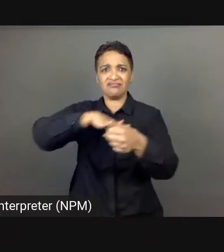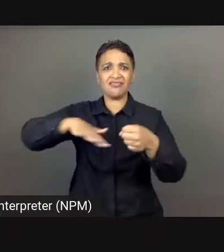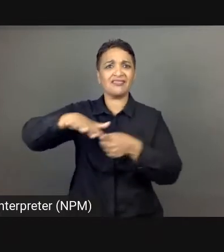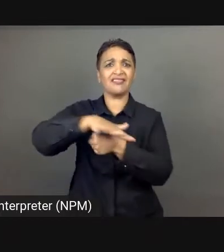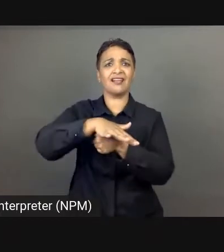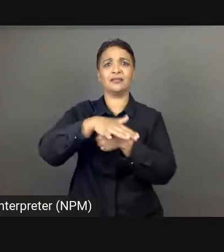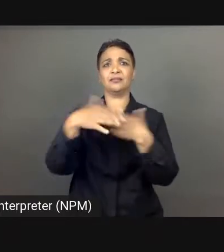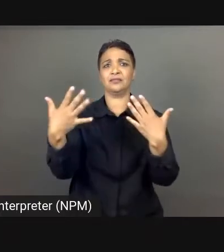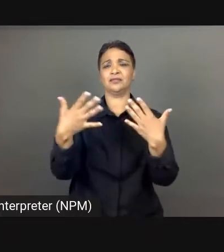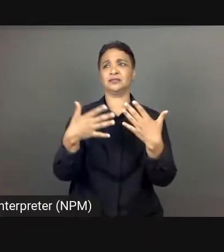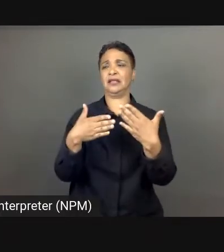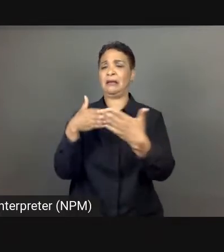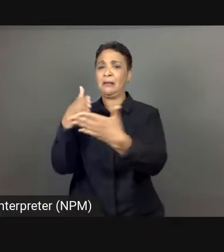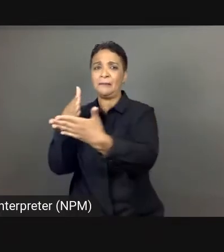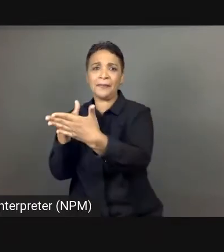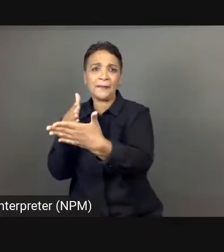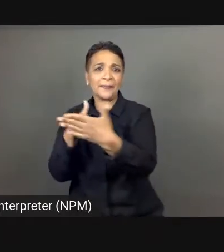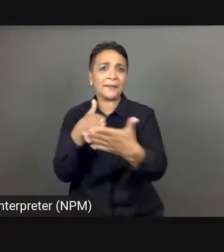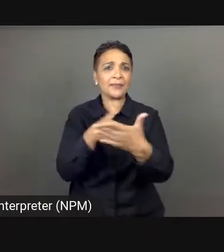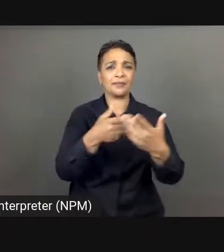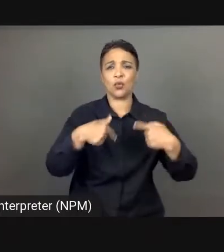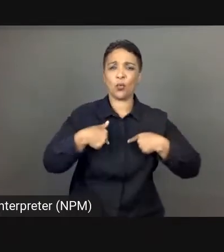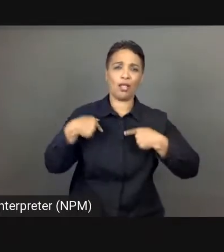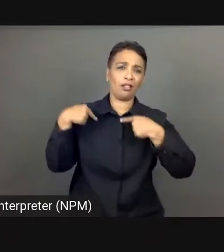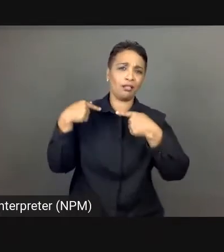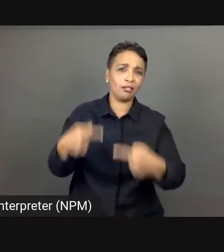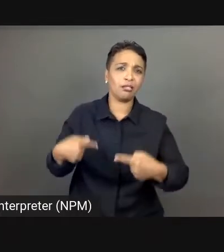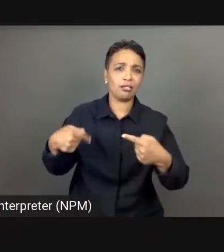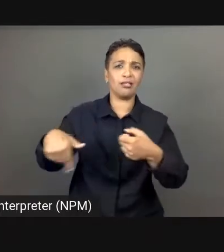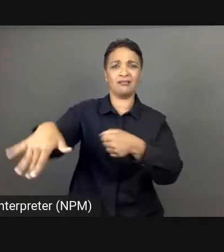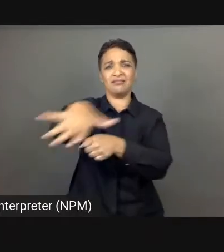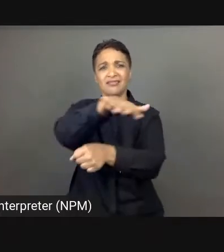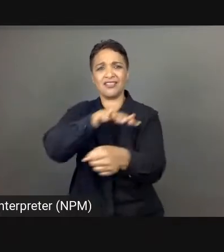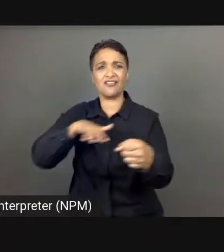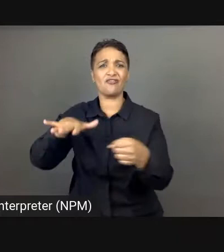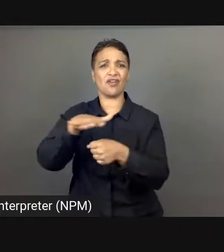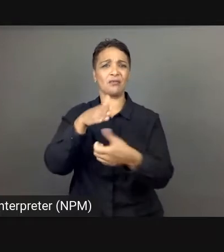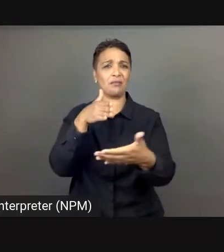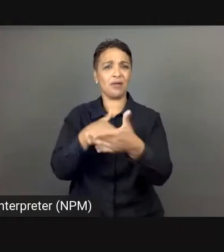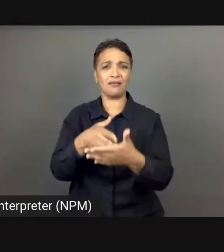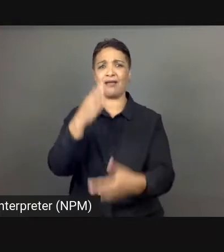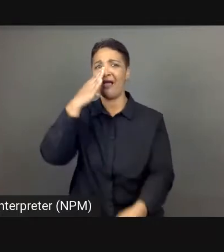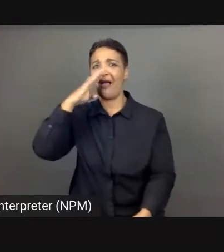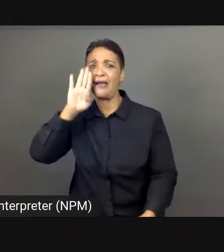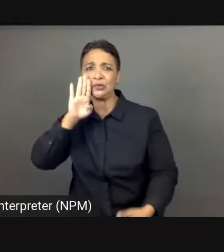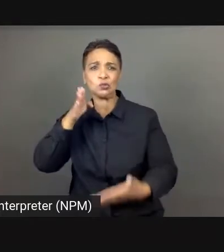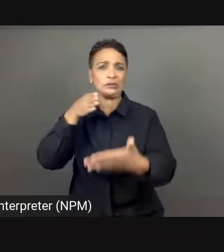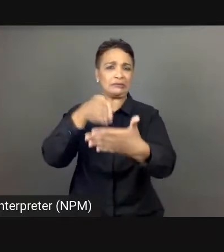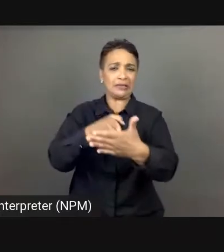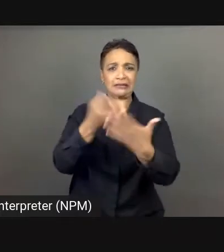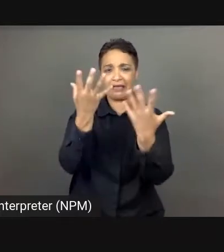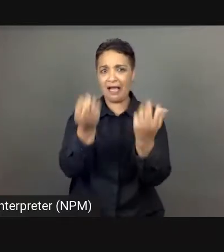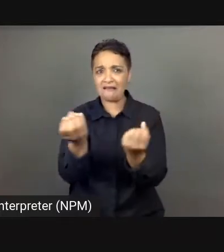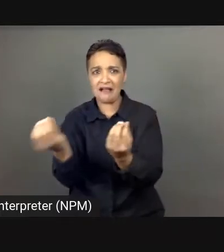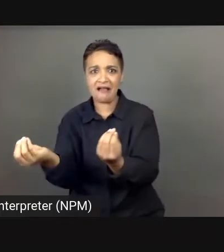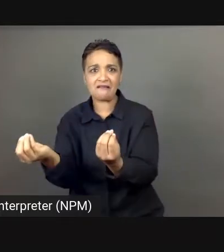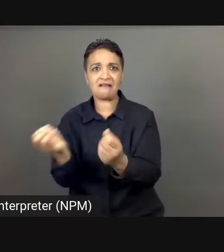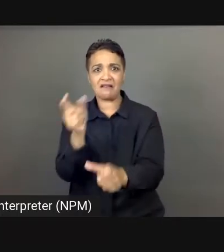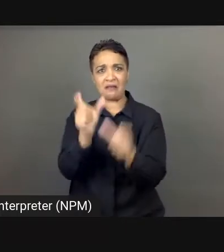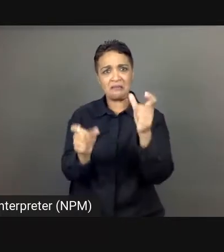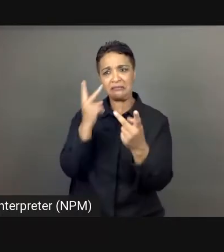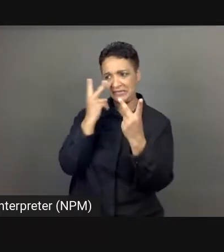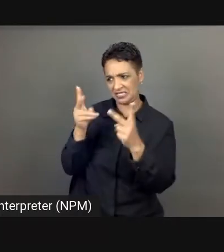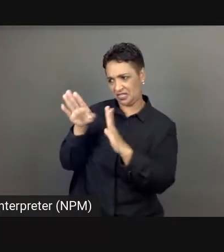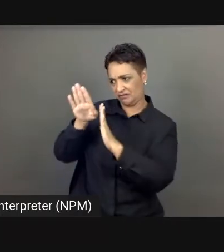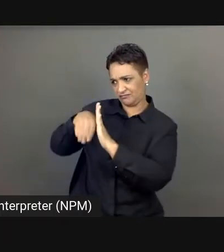institutional barriers that we have to go through, environmental barriers, attitudinal, which is key and sometimes takes a long